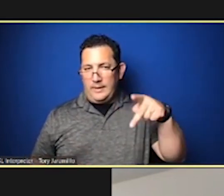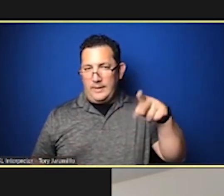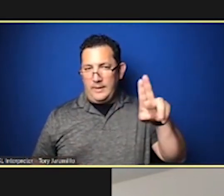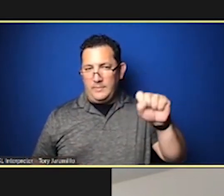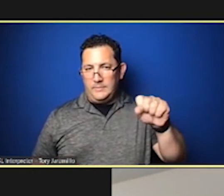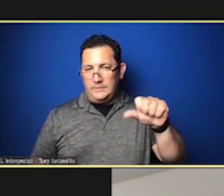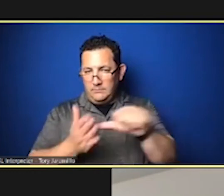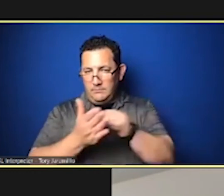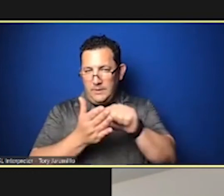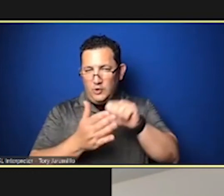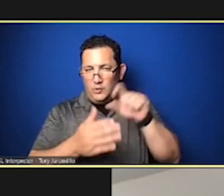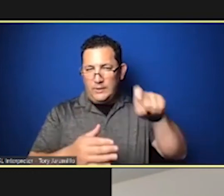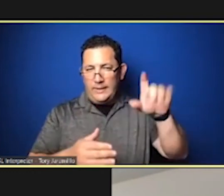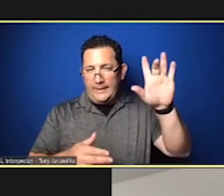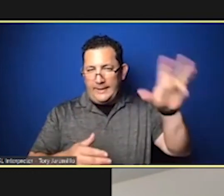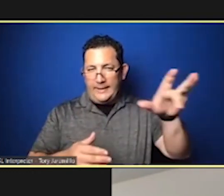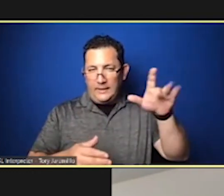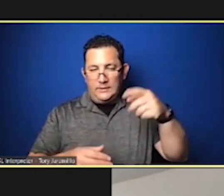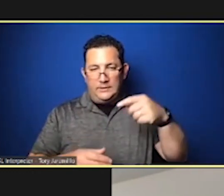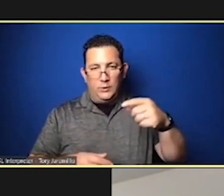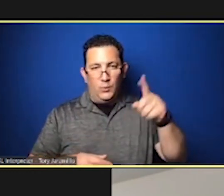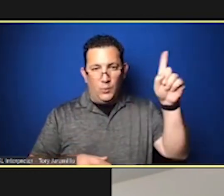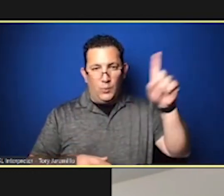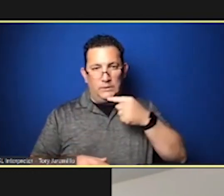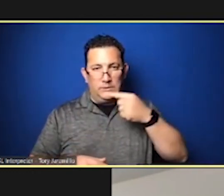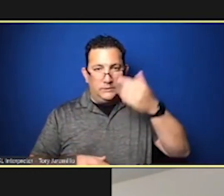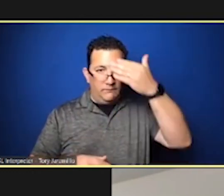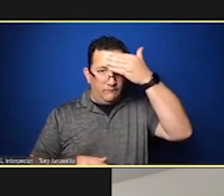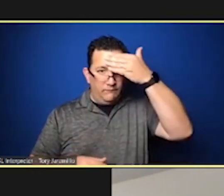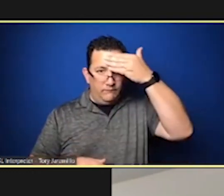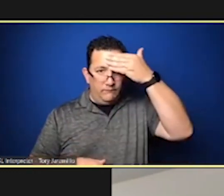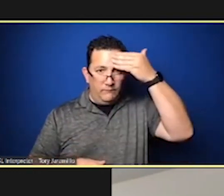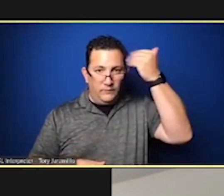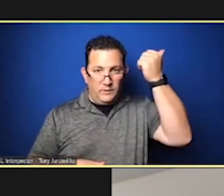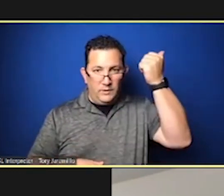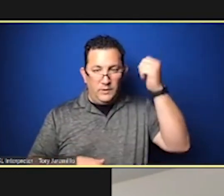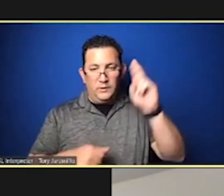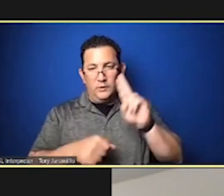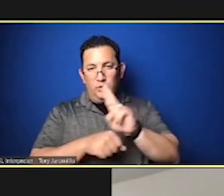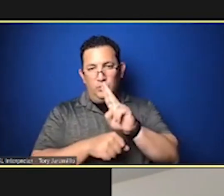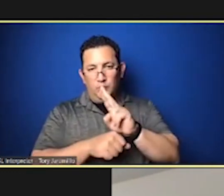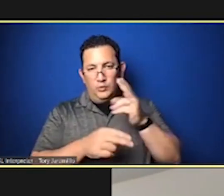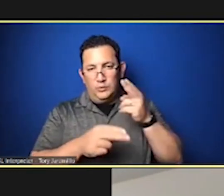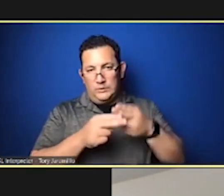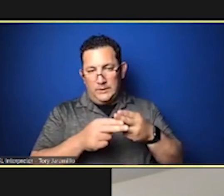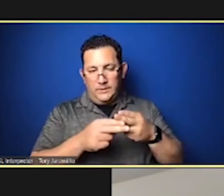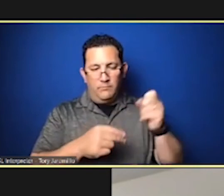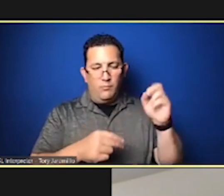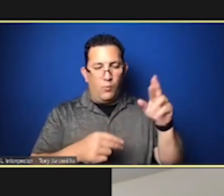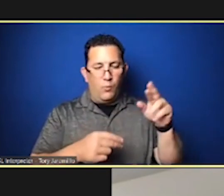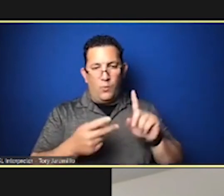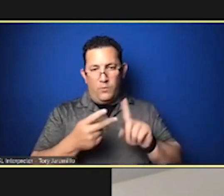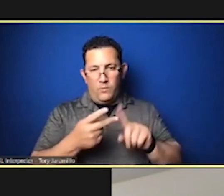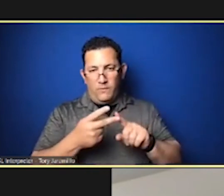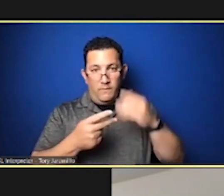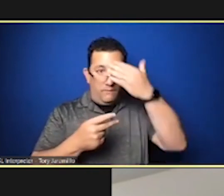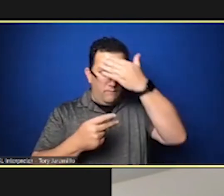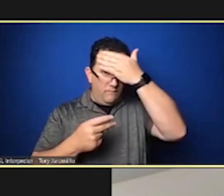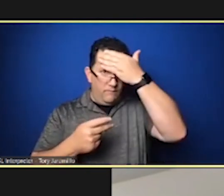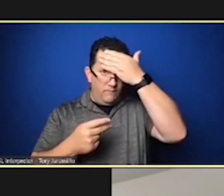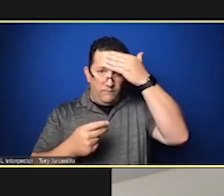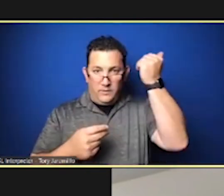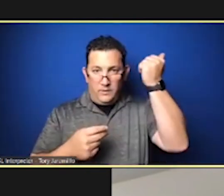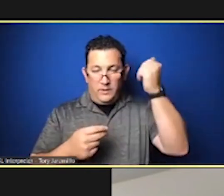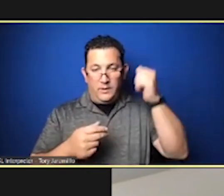click on the area that said forgot username or forgot passwords, and you can reset